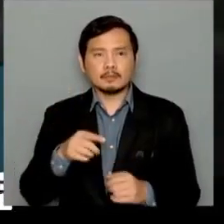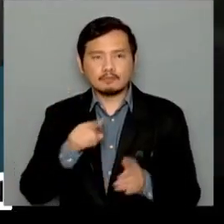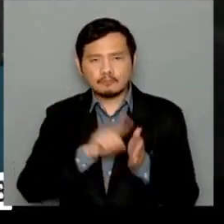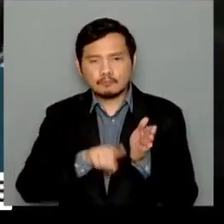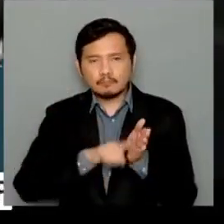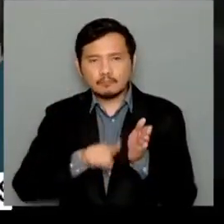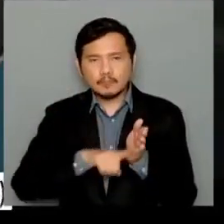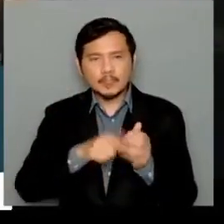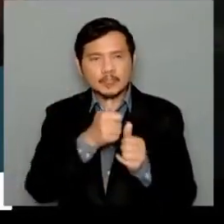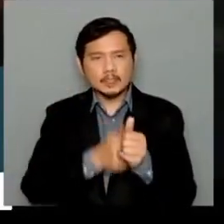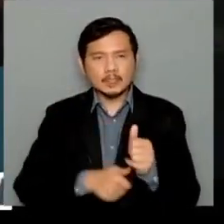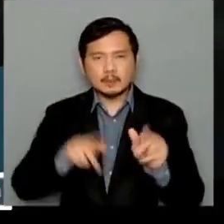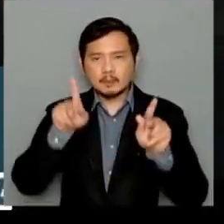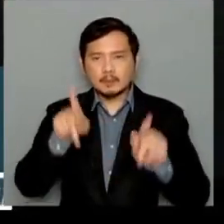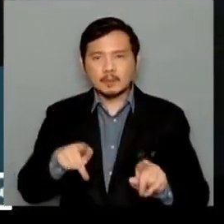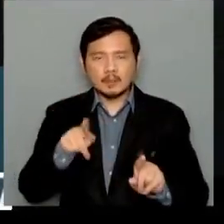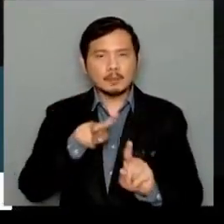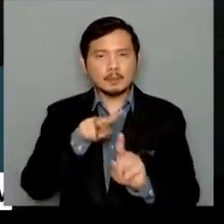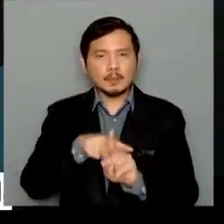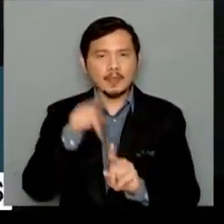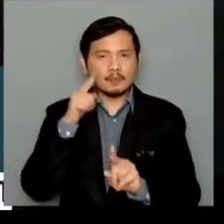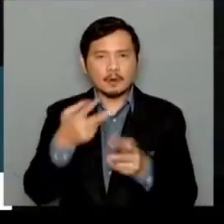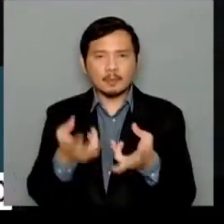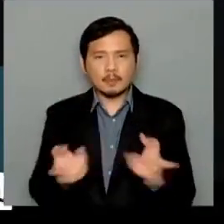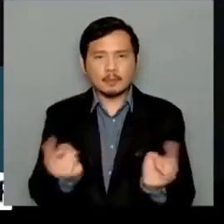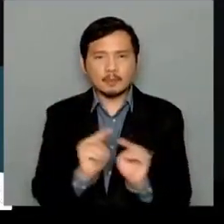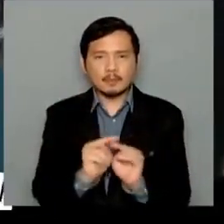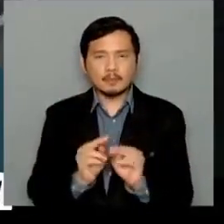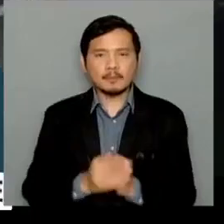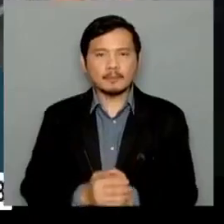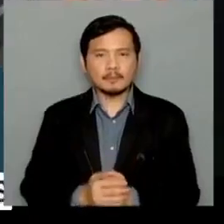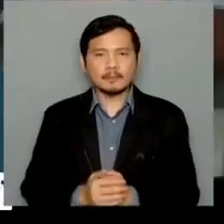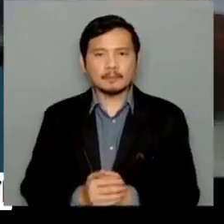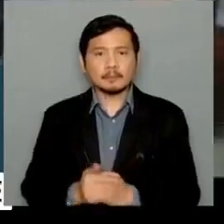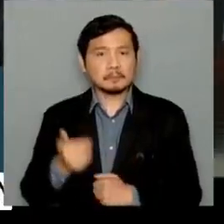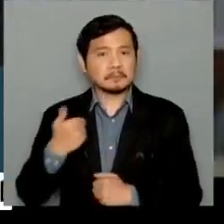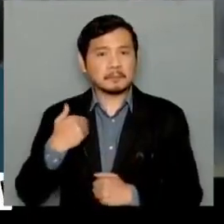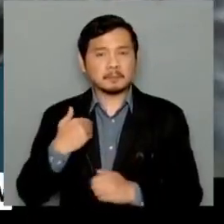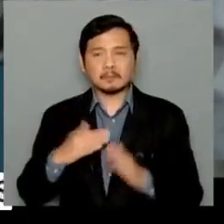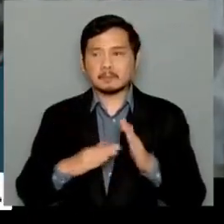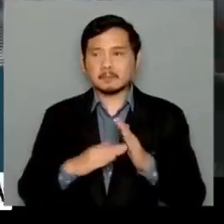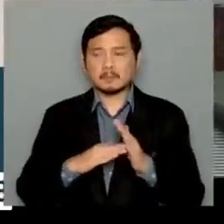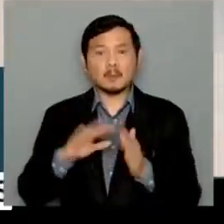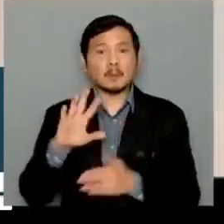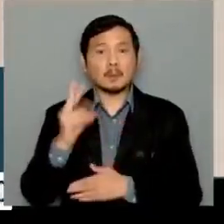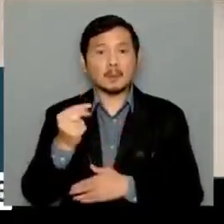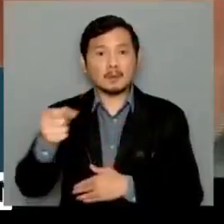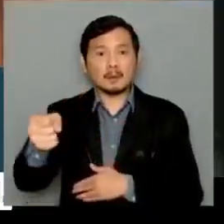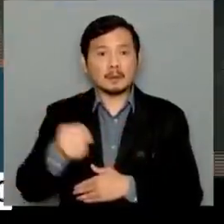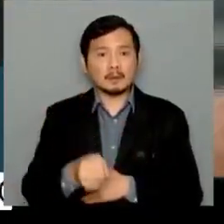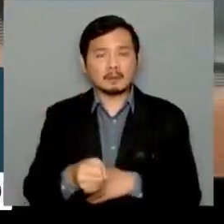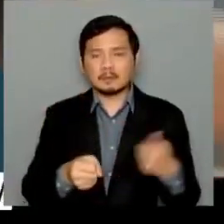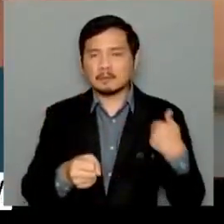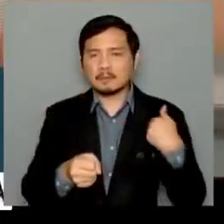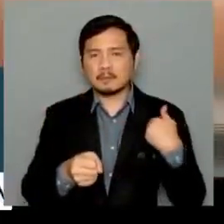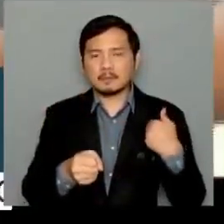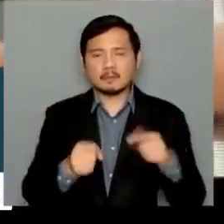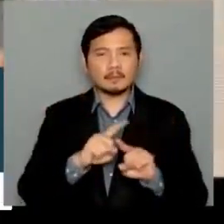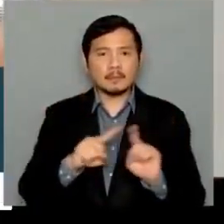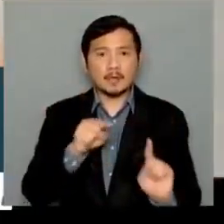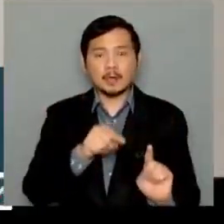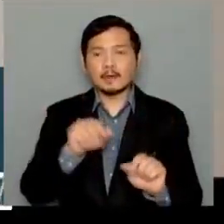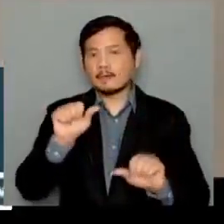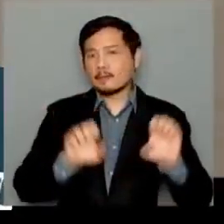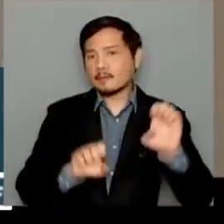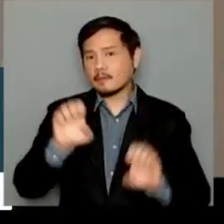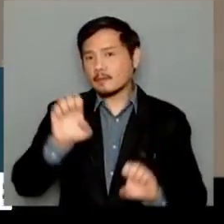the position, and that while he has not set any deadline for the appointments, she noted that these evaluations are already on the